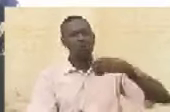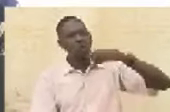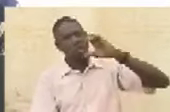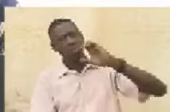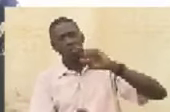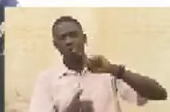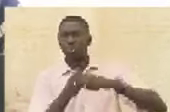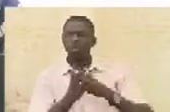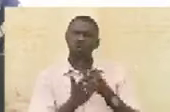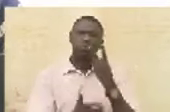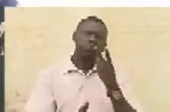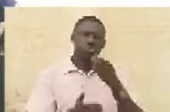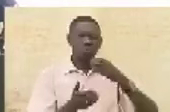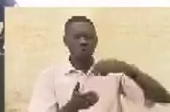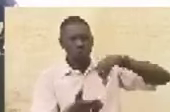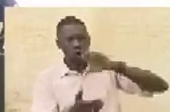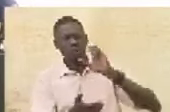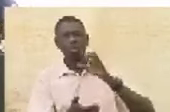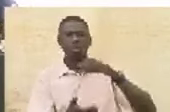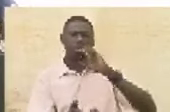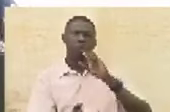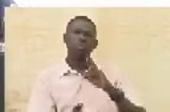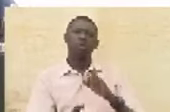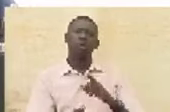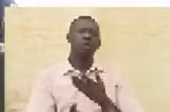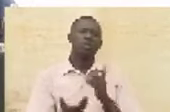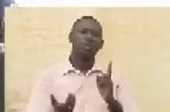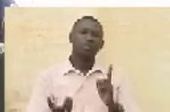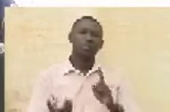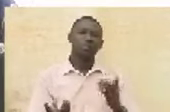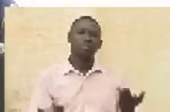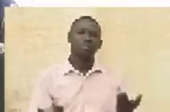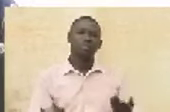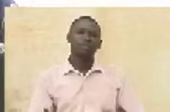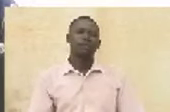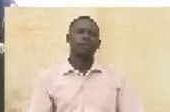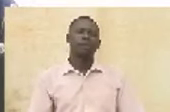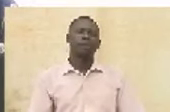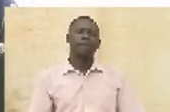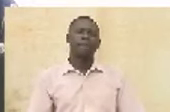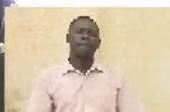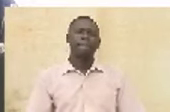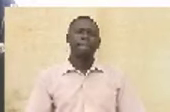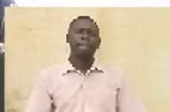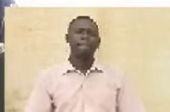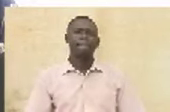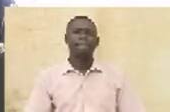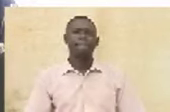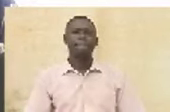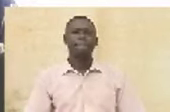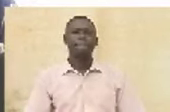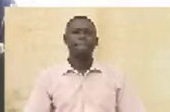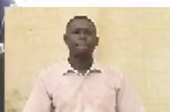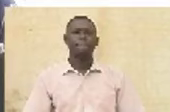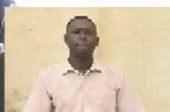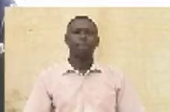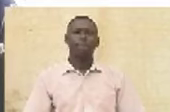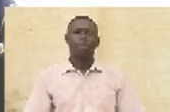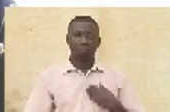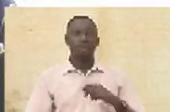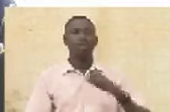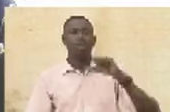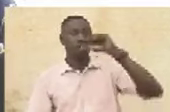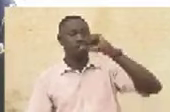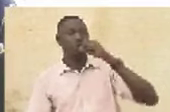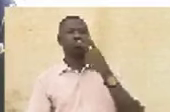two cups? Yen jio mem ming. Ya poti nya gelle ming. Fu kilin nem fu fula lam fu sabalam. Fula. Two. I drank two